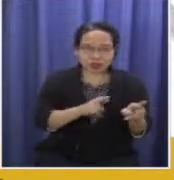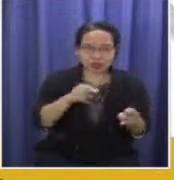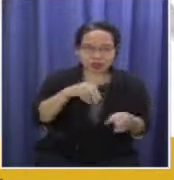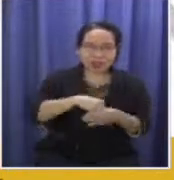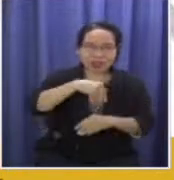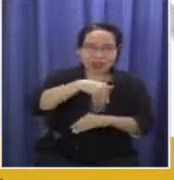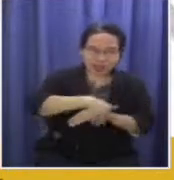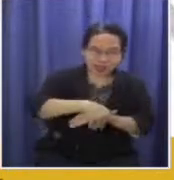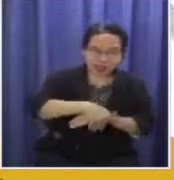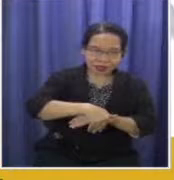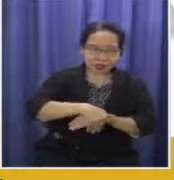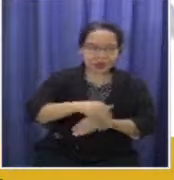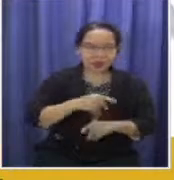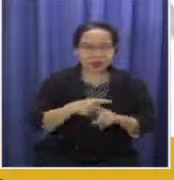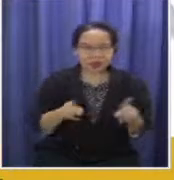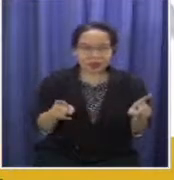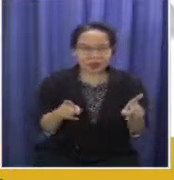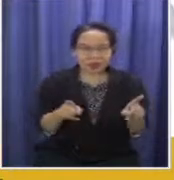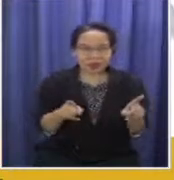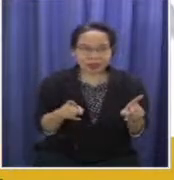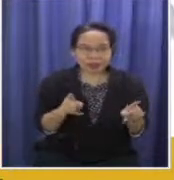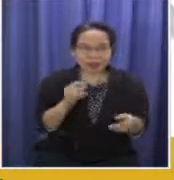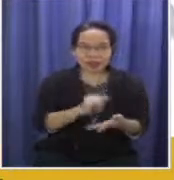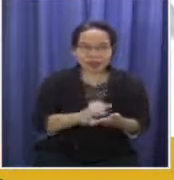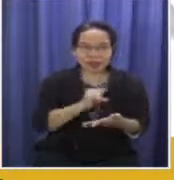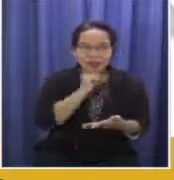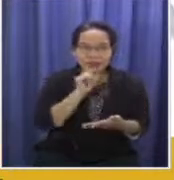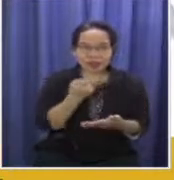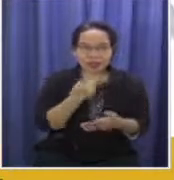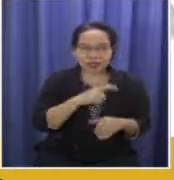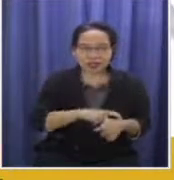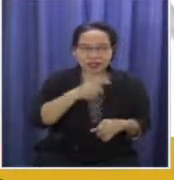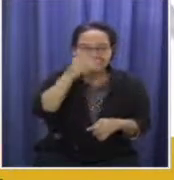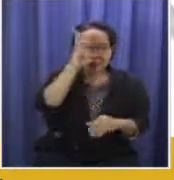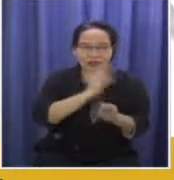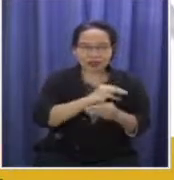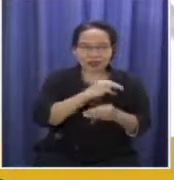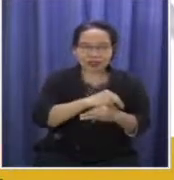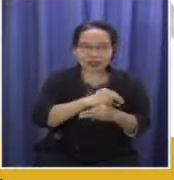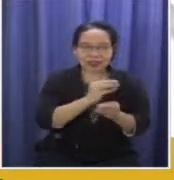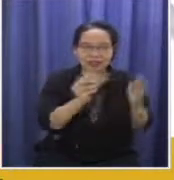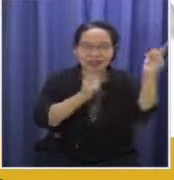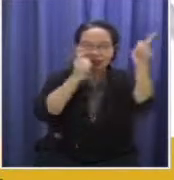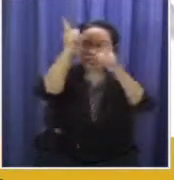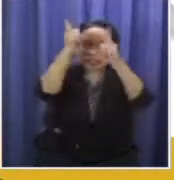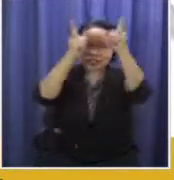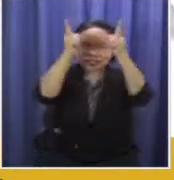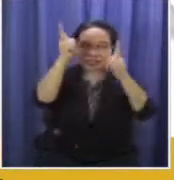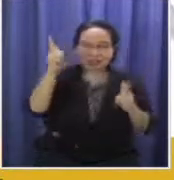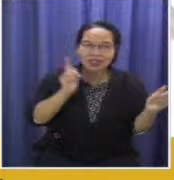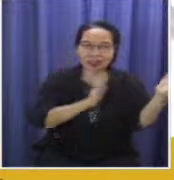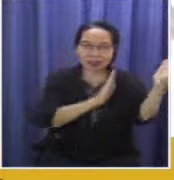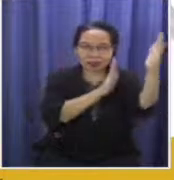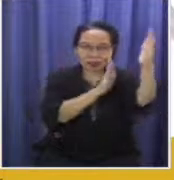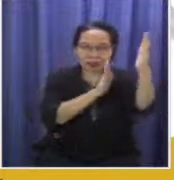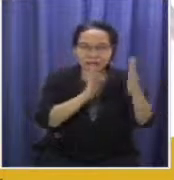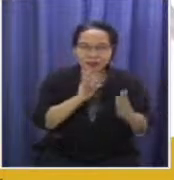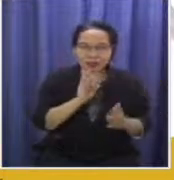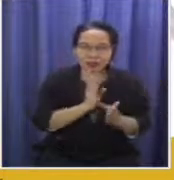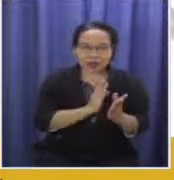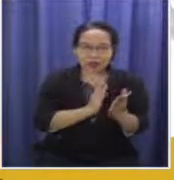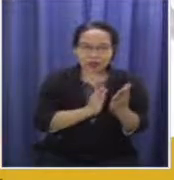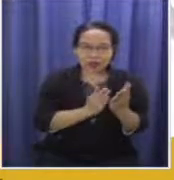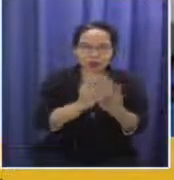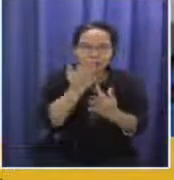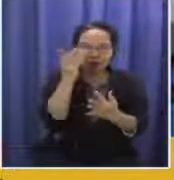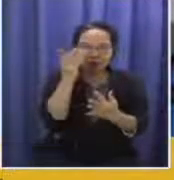night, but that is not the only time that God made the stars. It will appear through